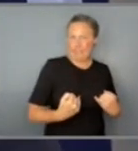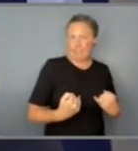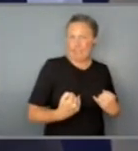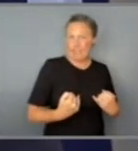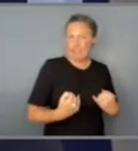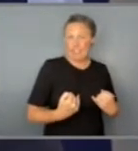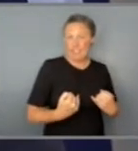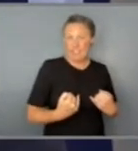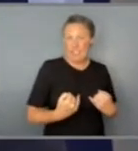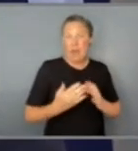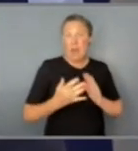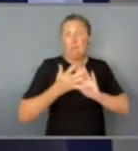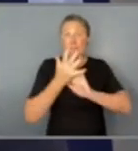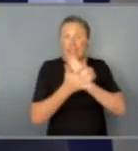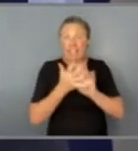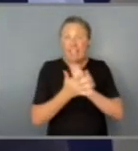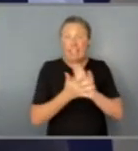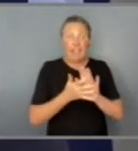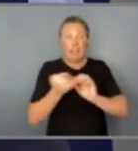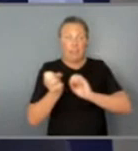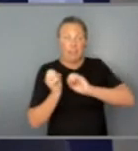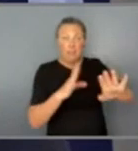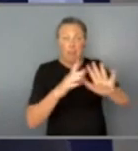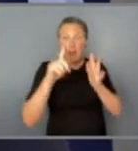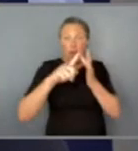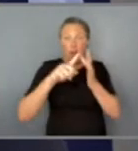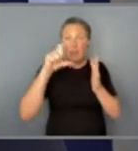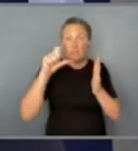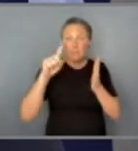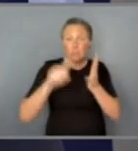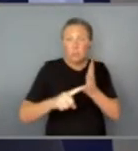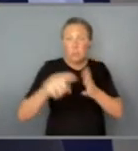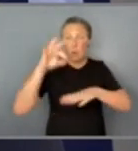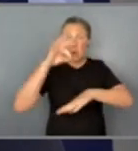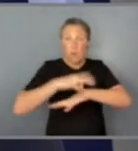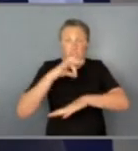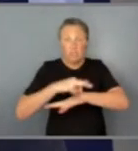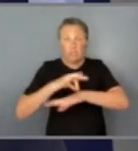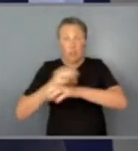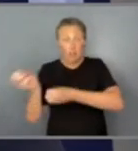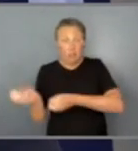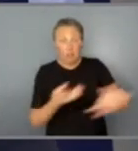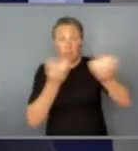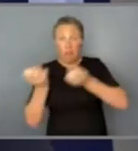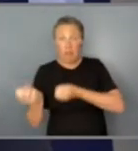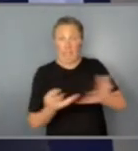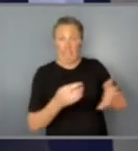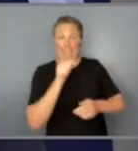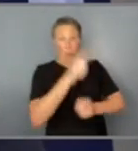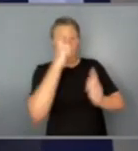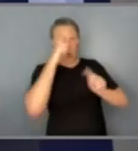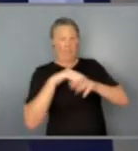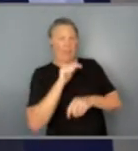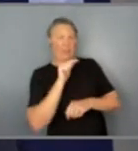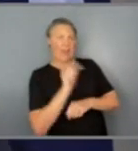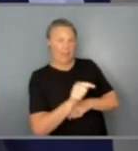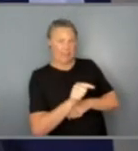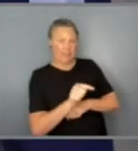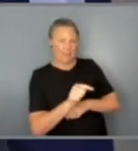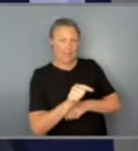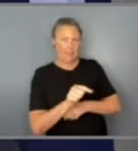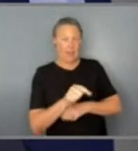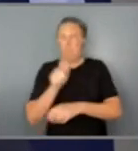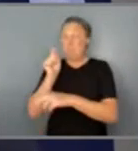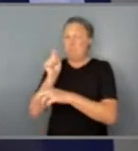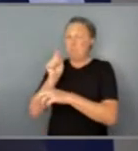considerable resources of ICUs and our hospital system. And the good news today is that hearing from all the Premiers and